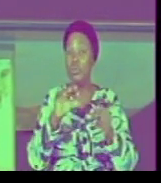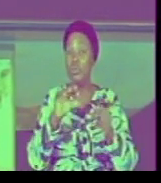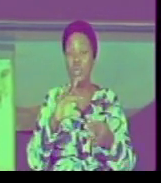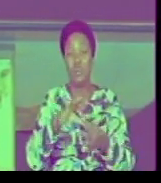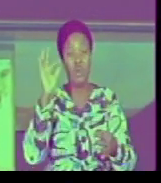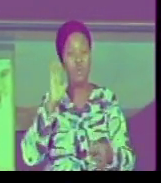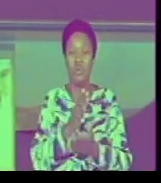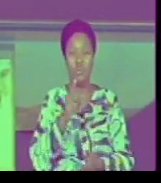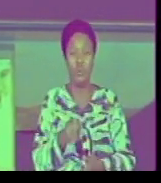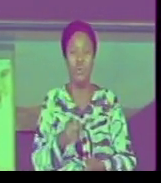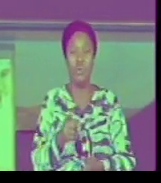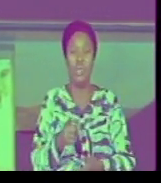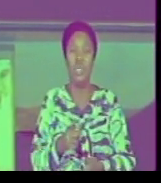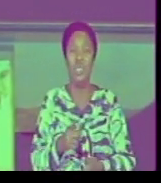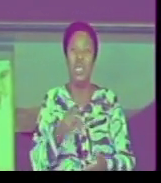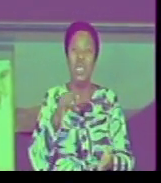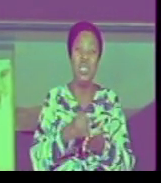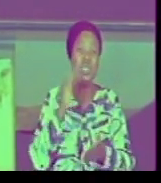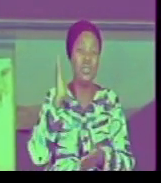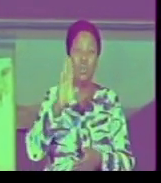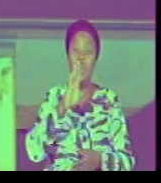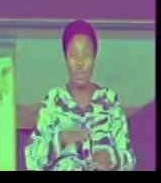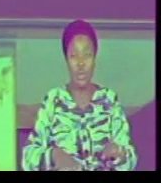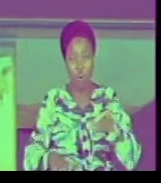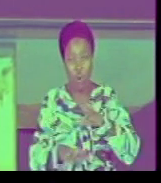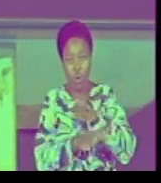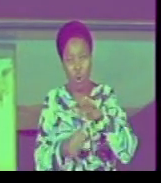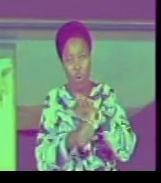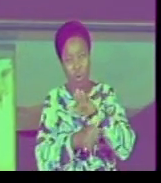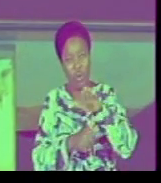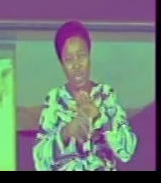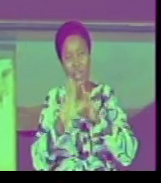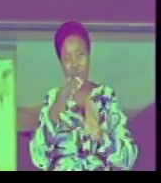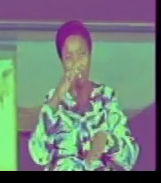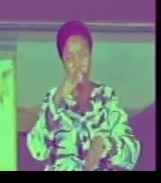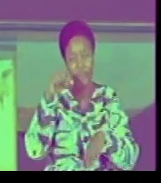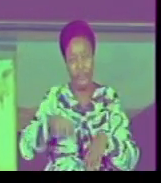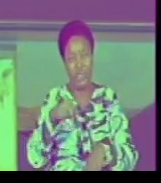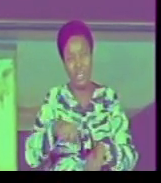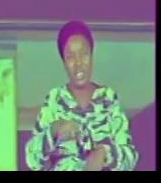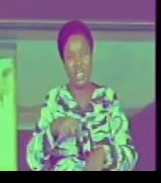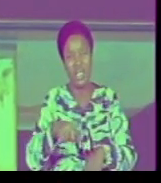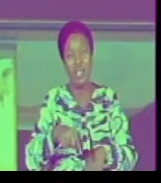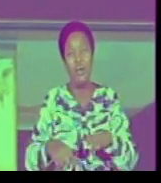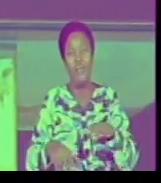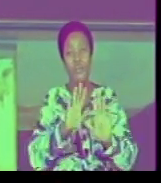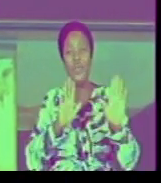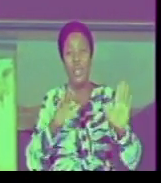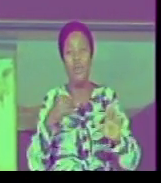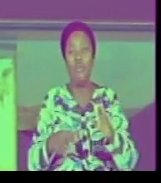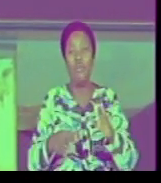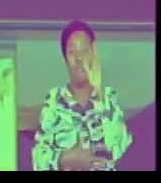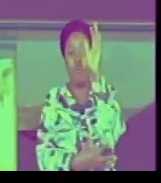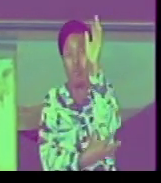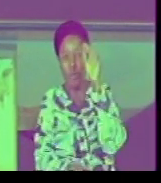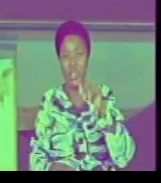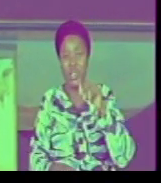be under your feet. Fear of poverty, spirit of poverty under your